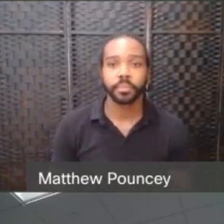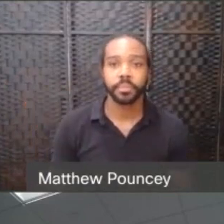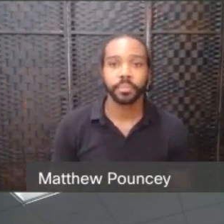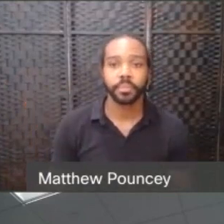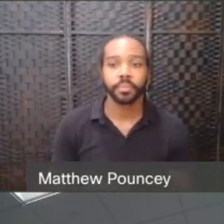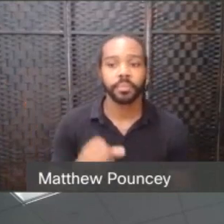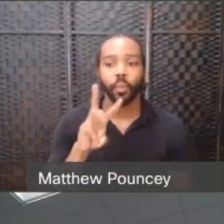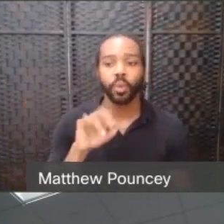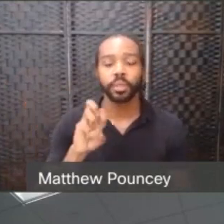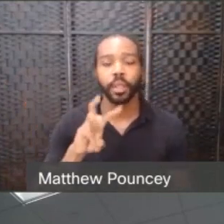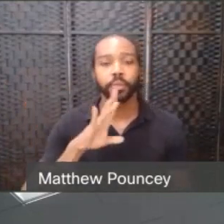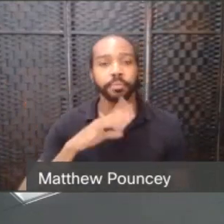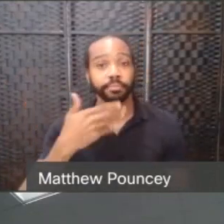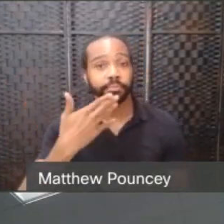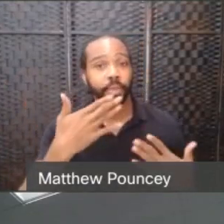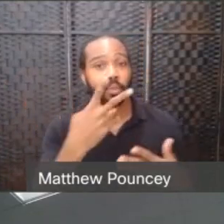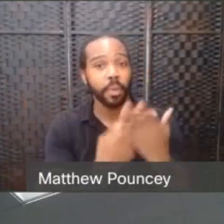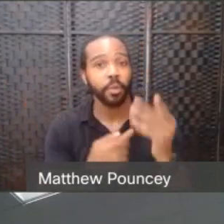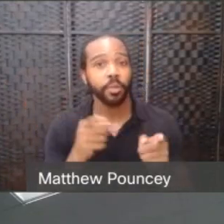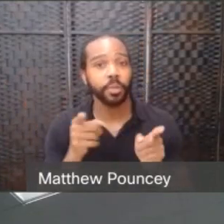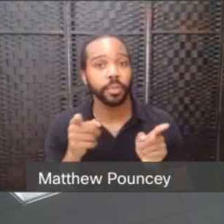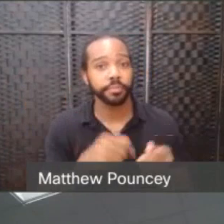Thank you both.